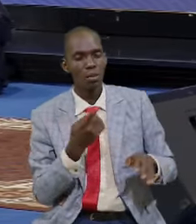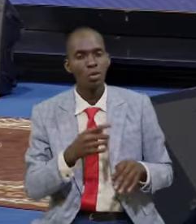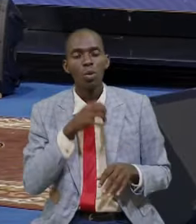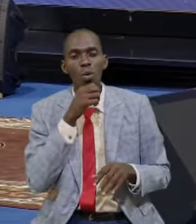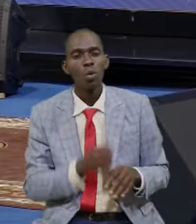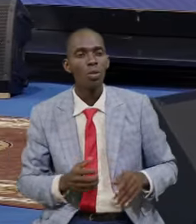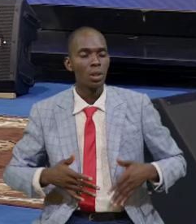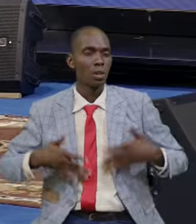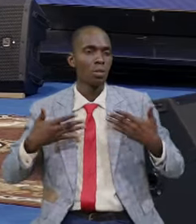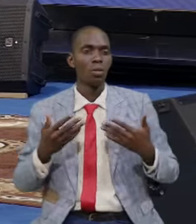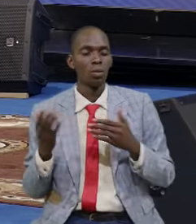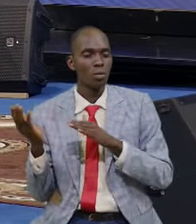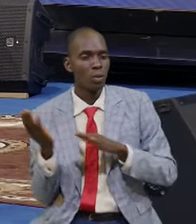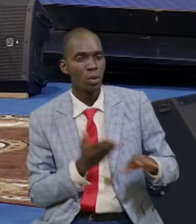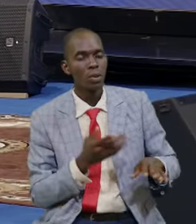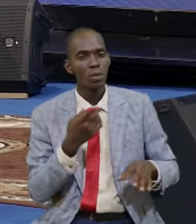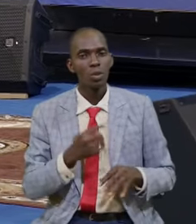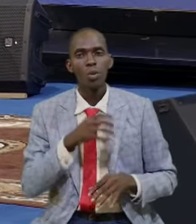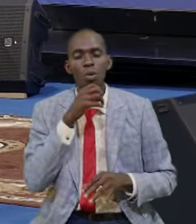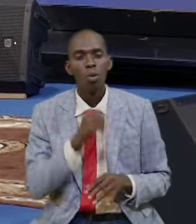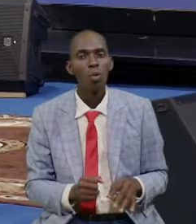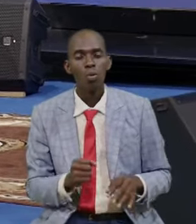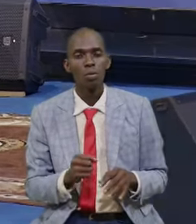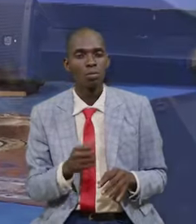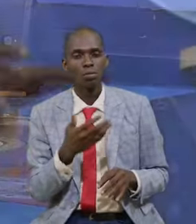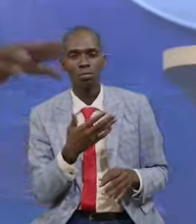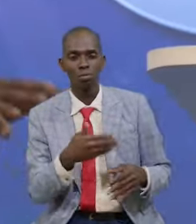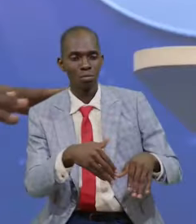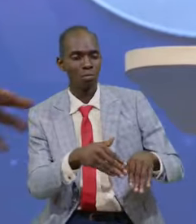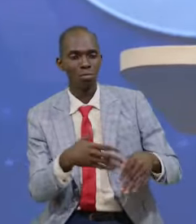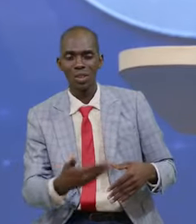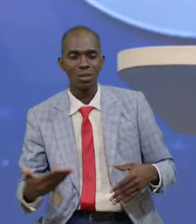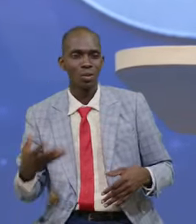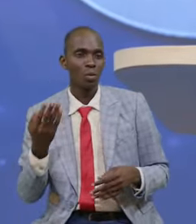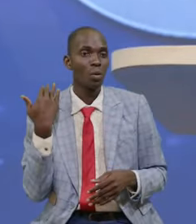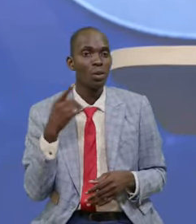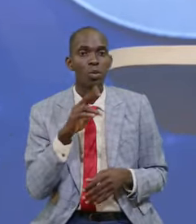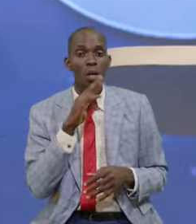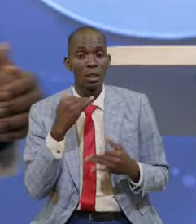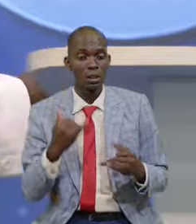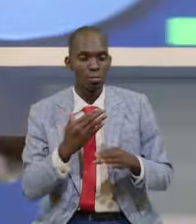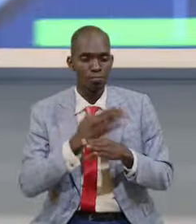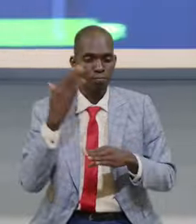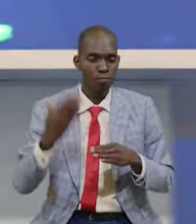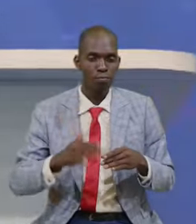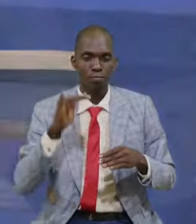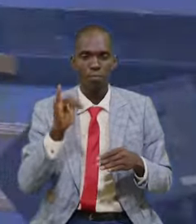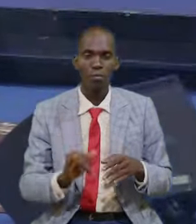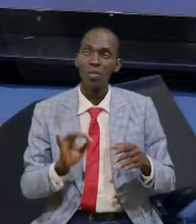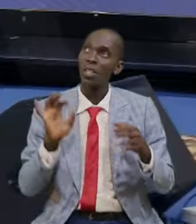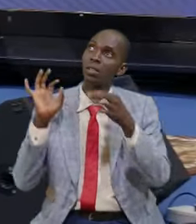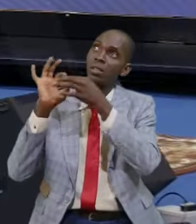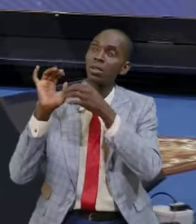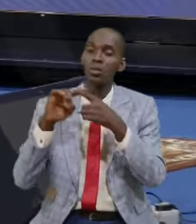You have left the old dead law. And now you are totally committed unto Christ. You